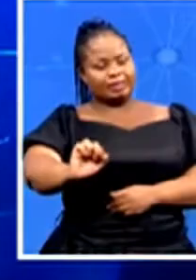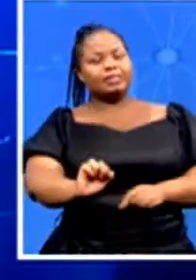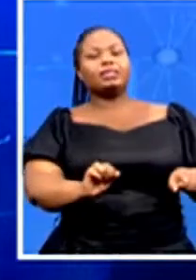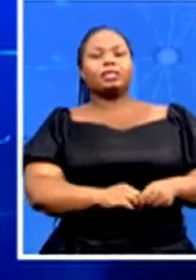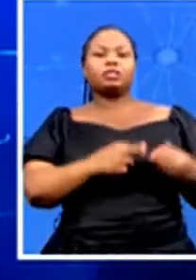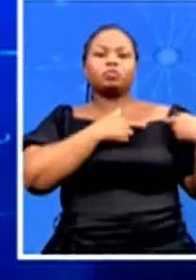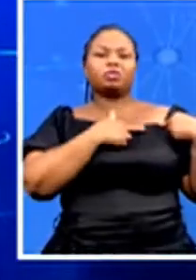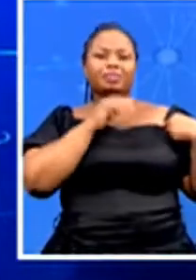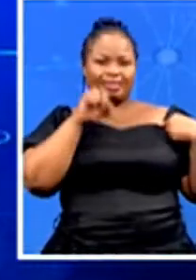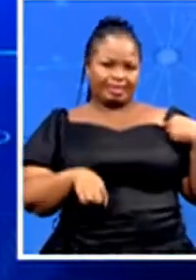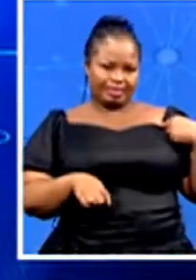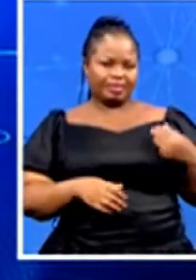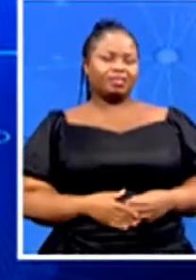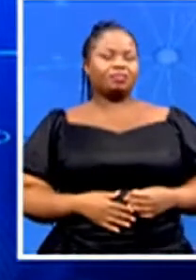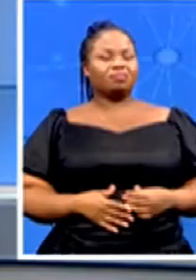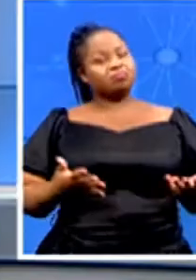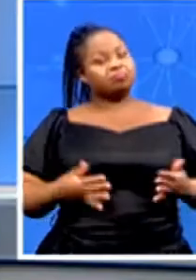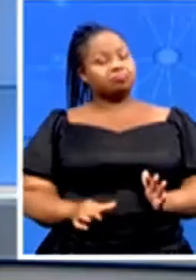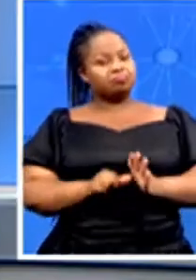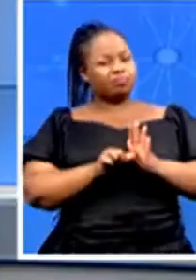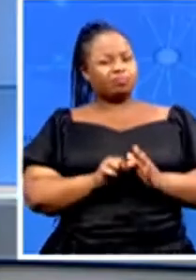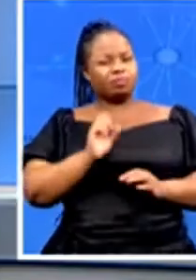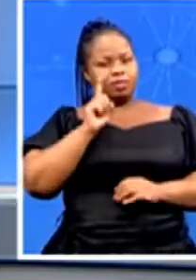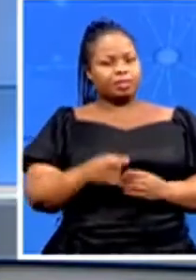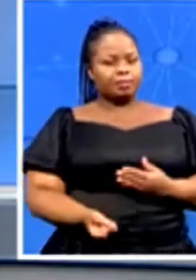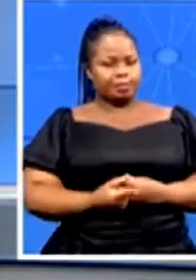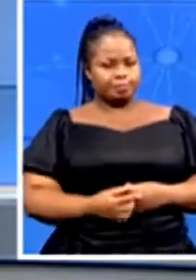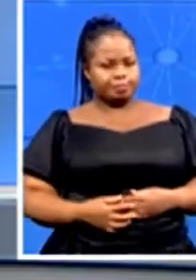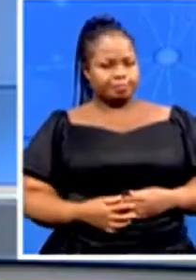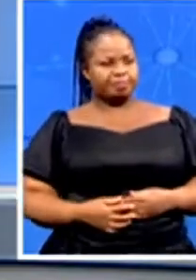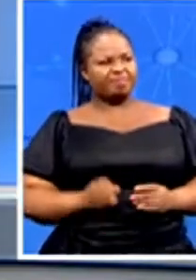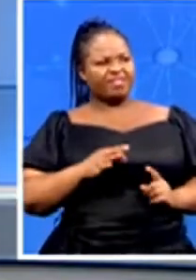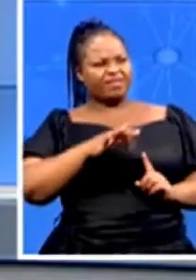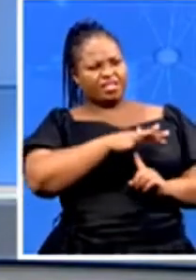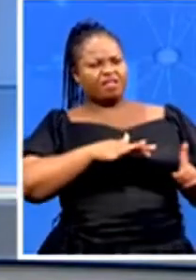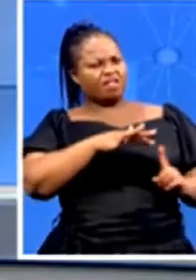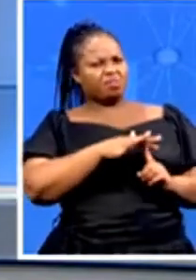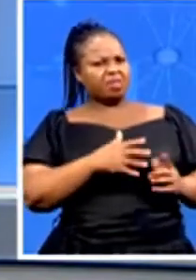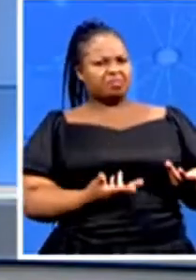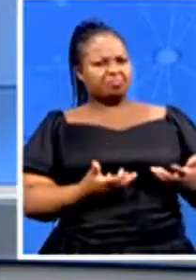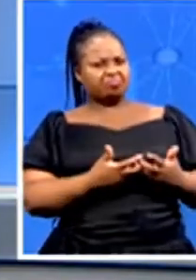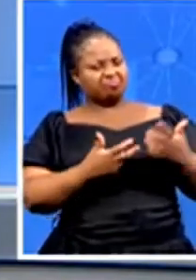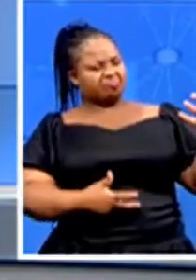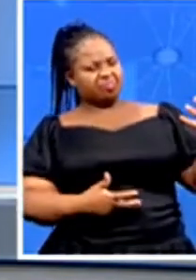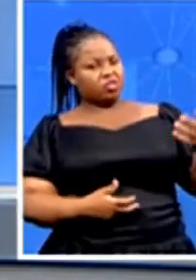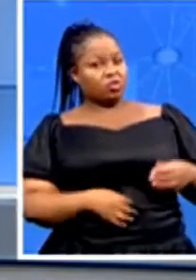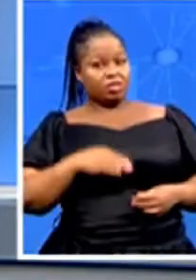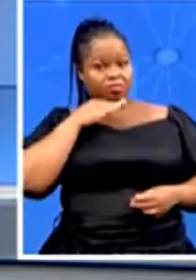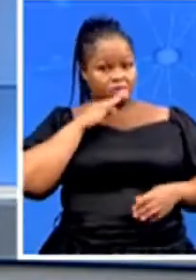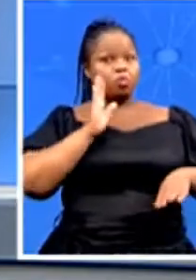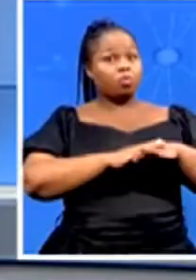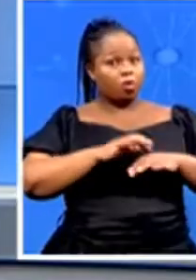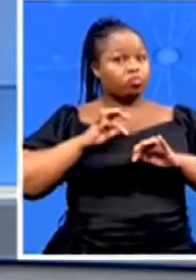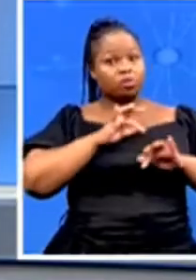that that is being done. And if the environment is not conducive, is this likely, to see more protests against municipal actions for various